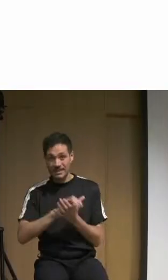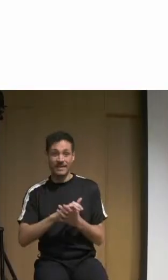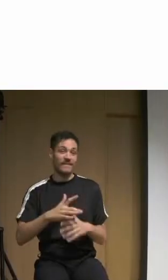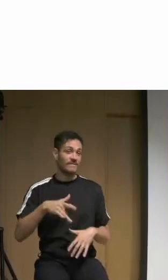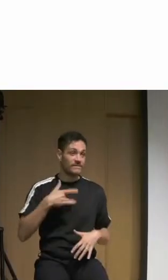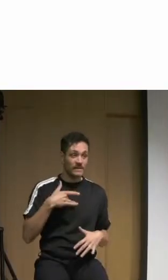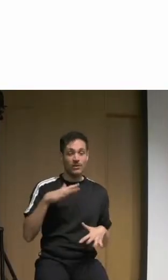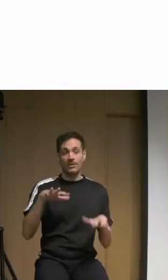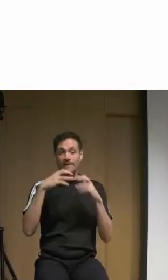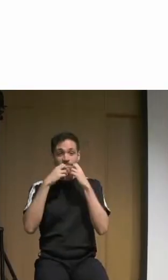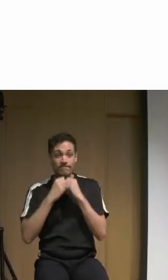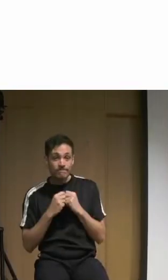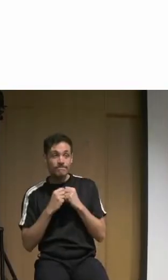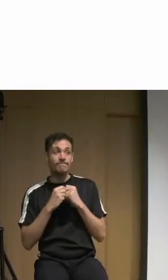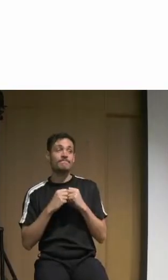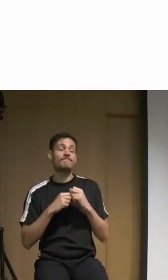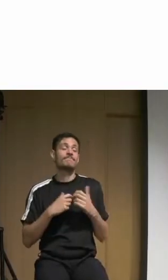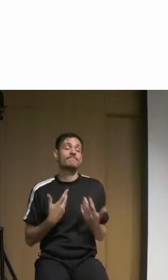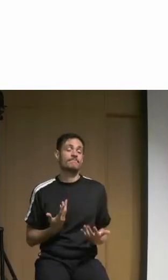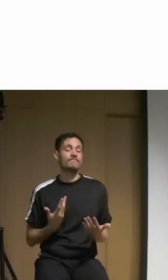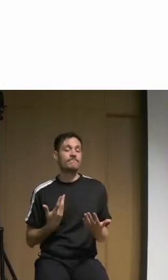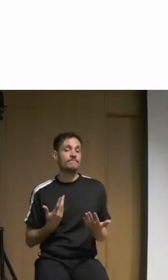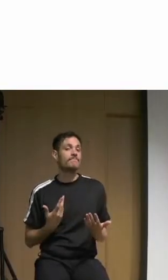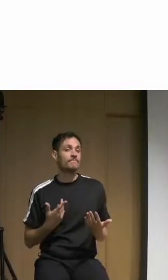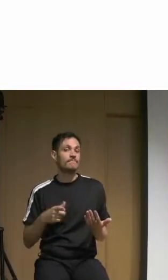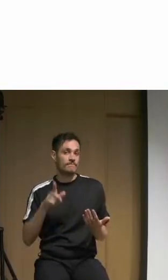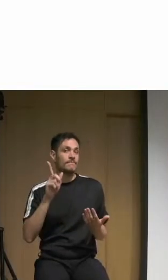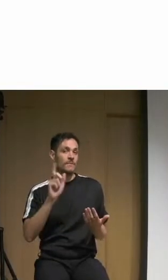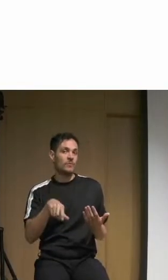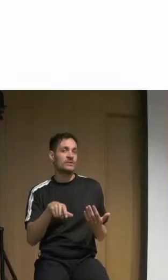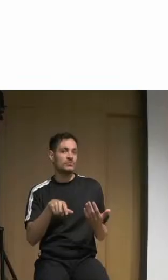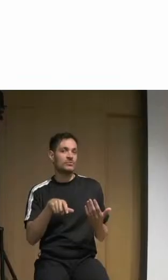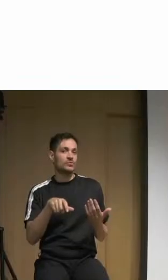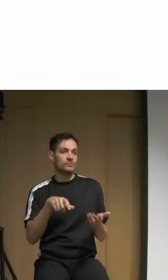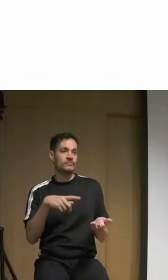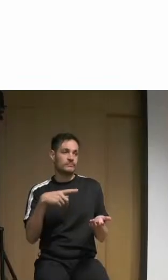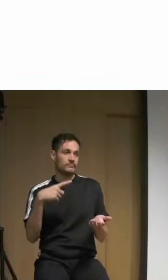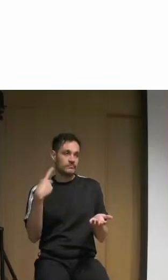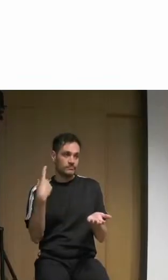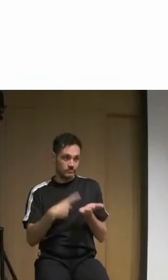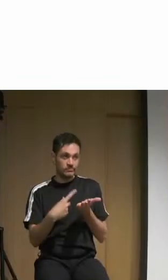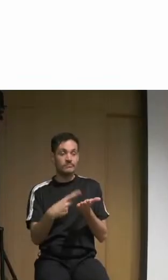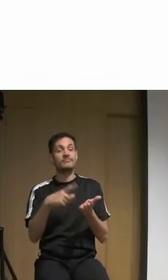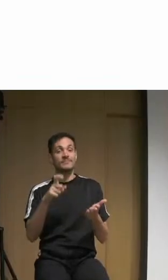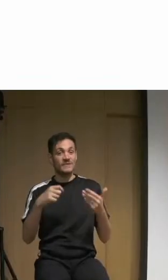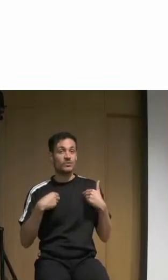they are showing up, that does need to be brought forward, and there does need to be an honest